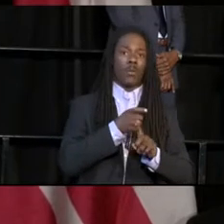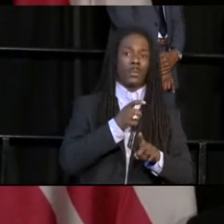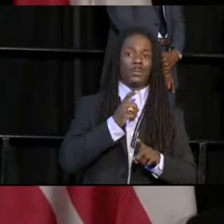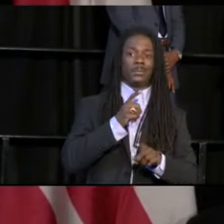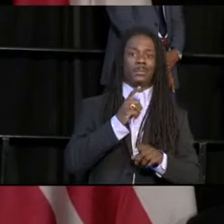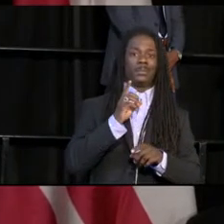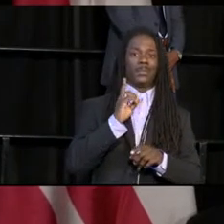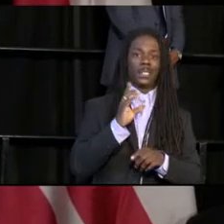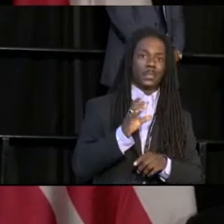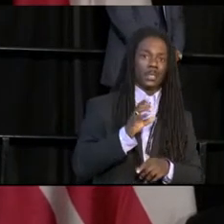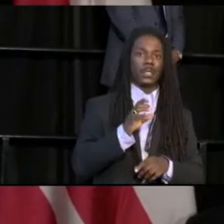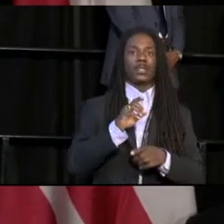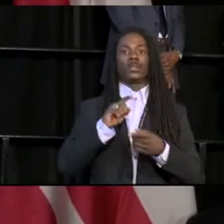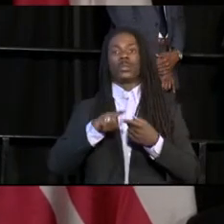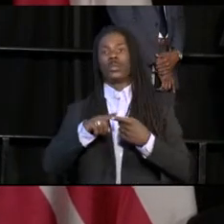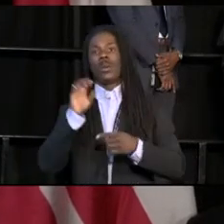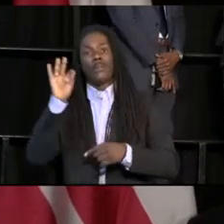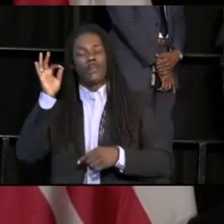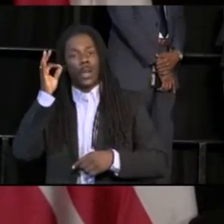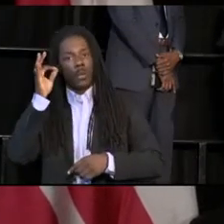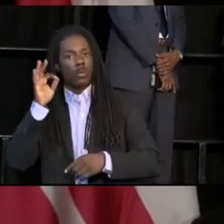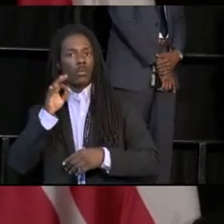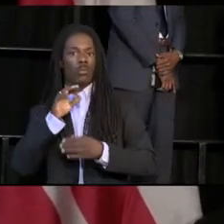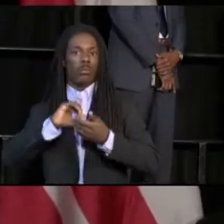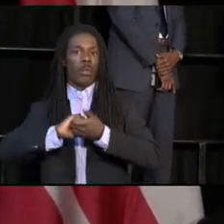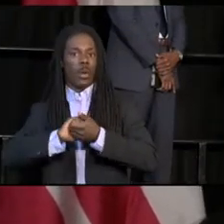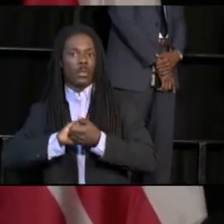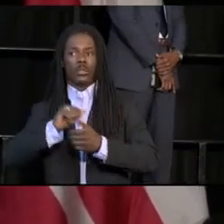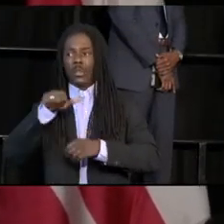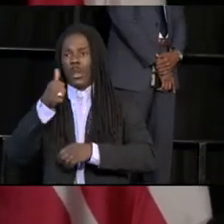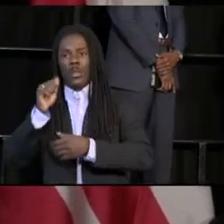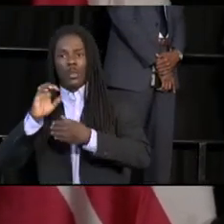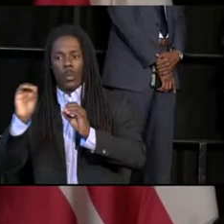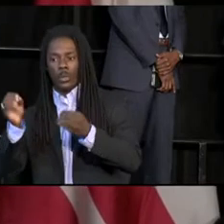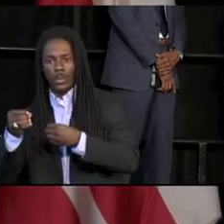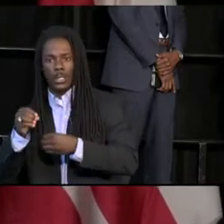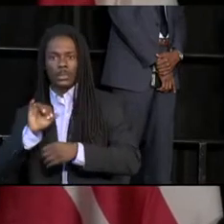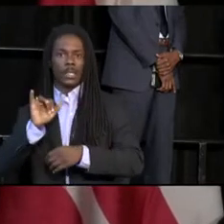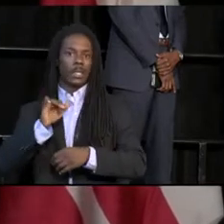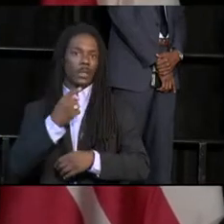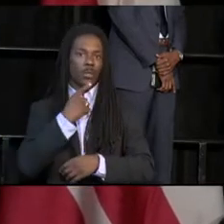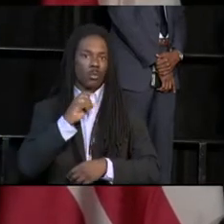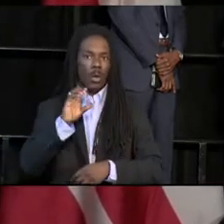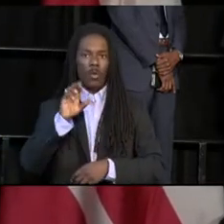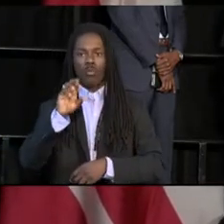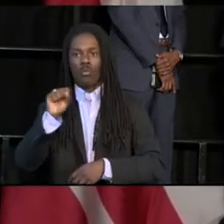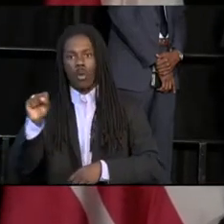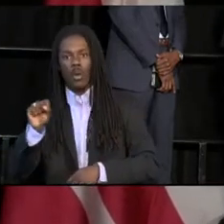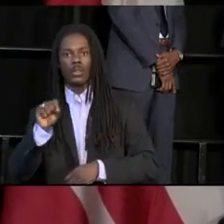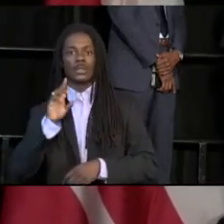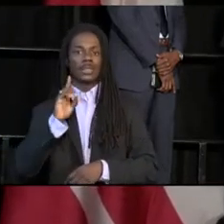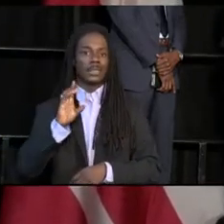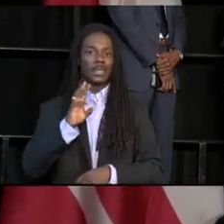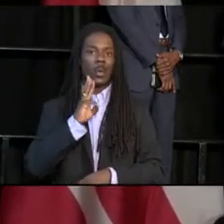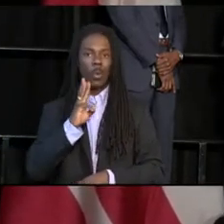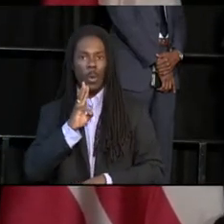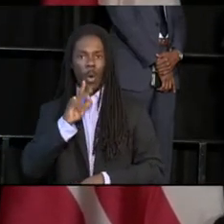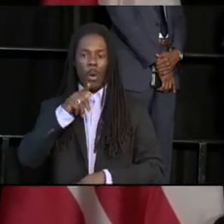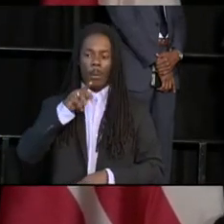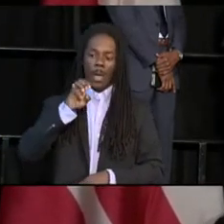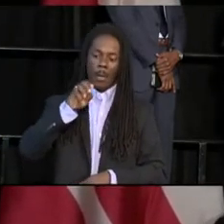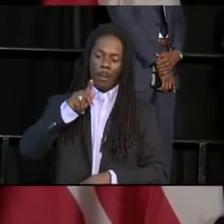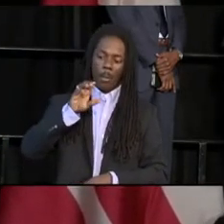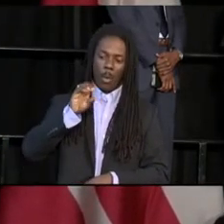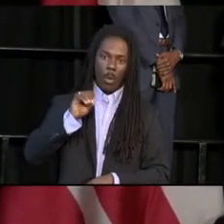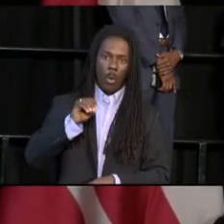agencies, our federal partners, and representatives from other organizations such as the Red Cross, DC Water, PEPCO, and